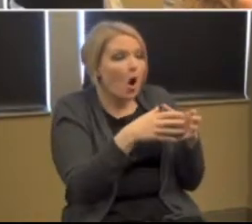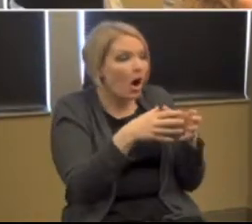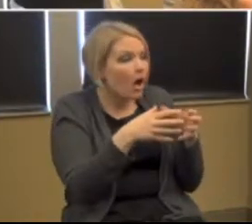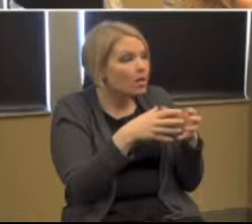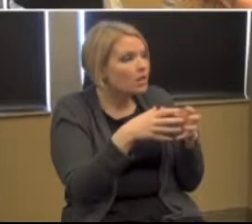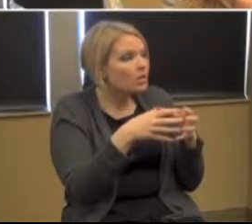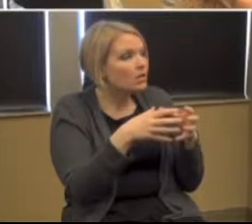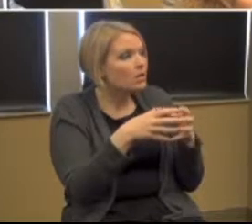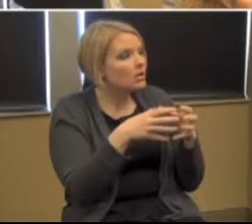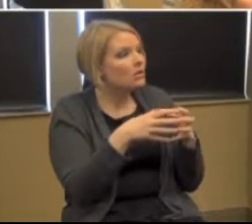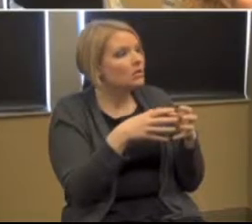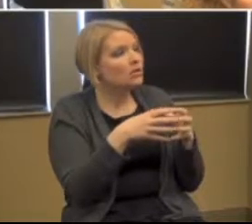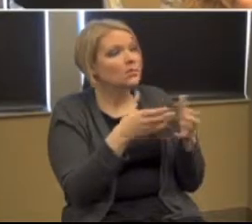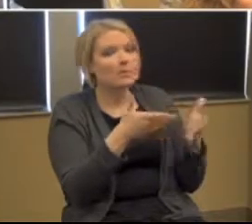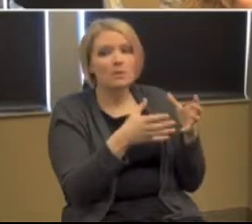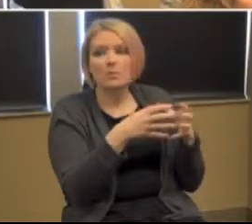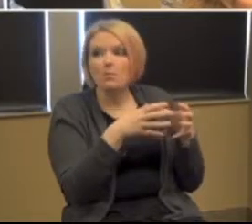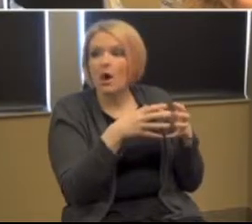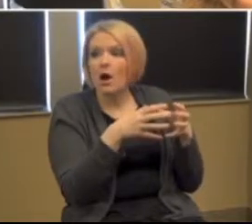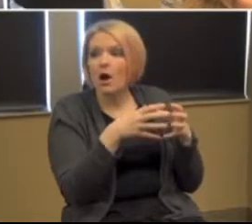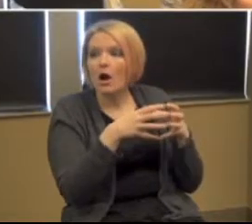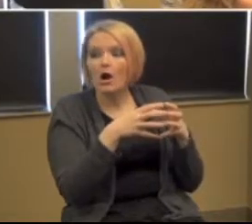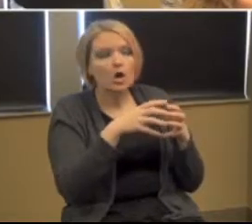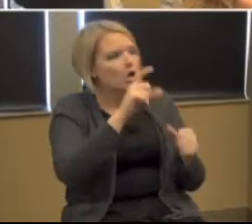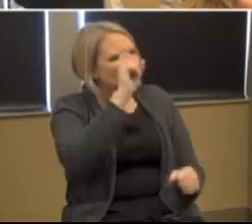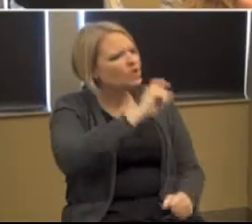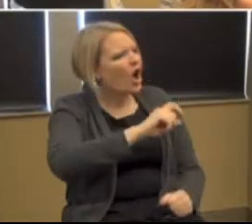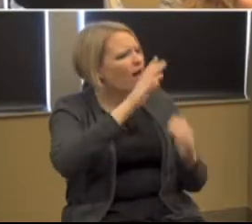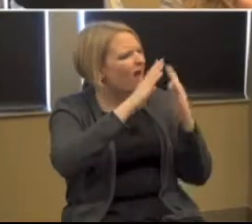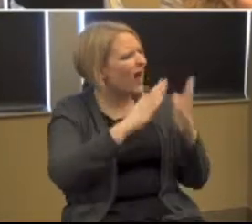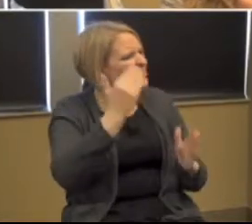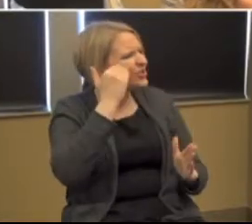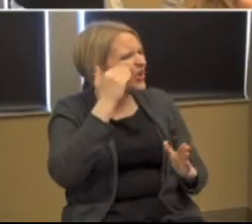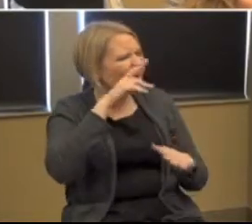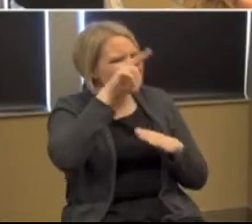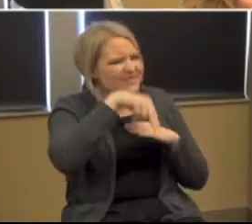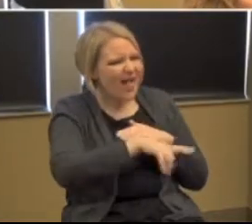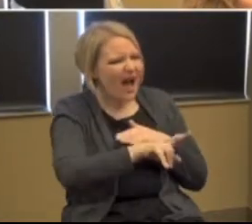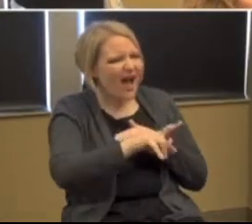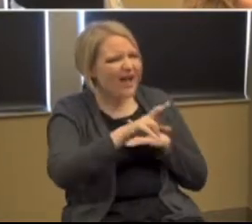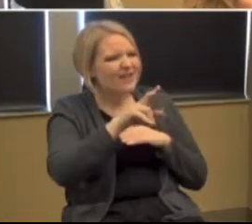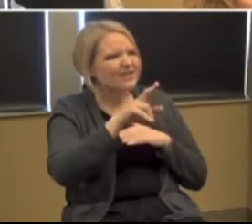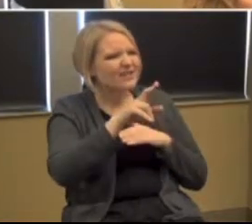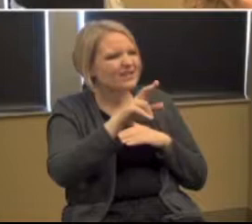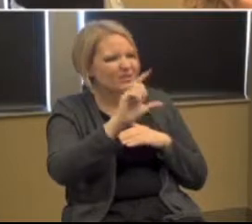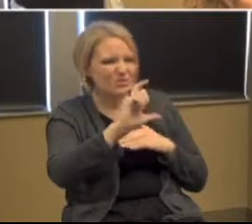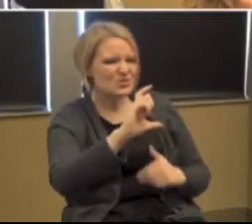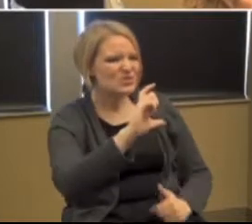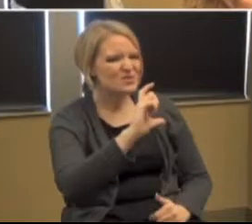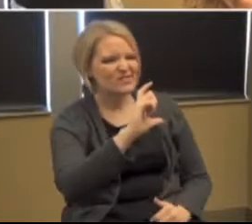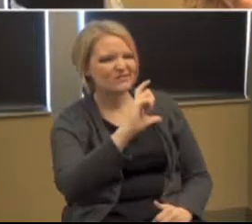maybe? Maybe the little dollhouse, like slide thing.